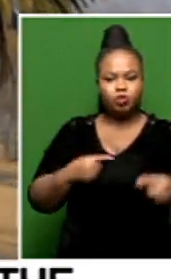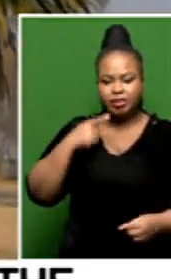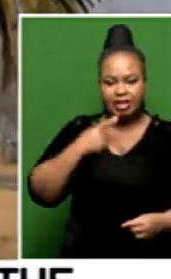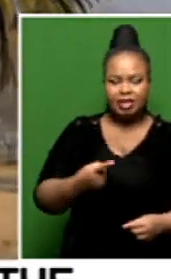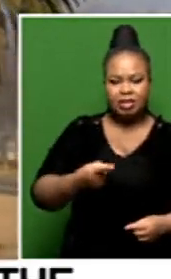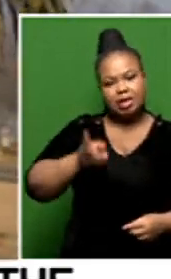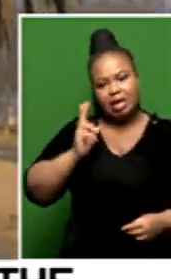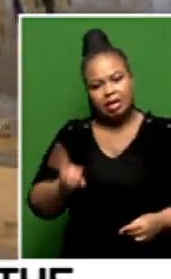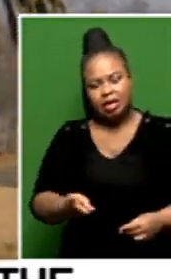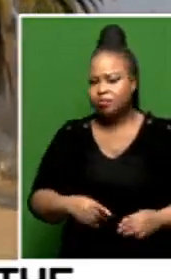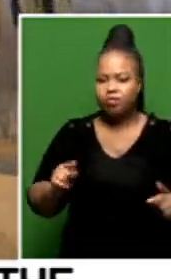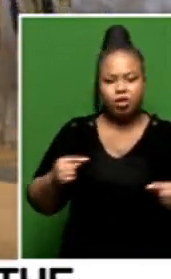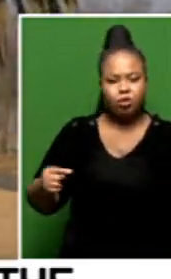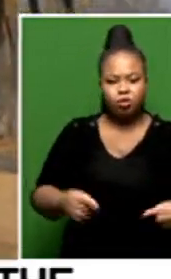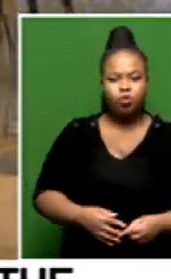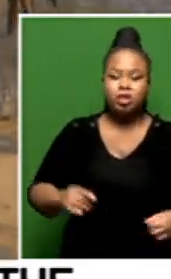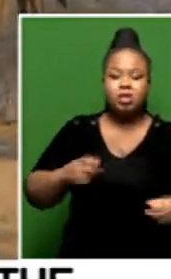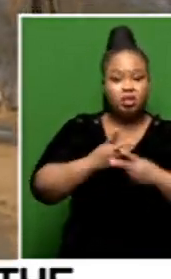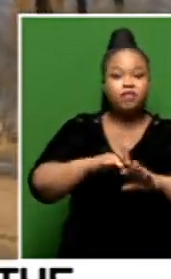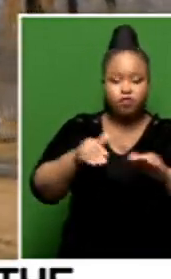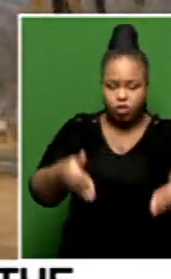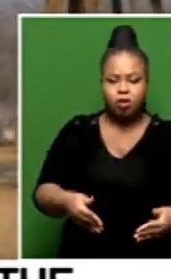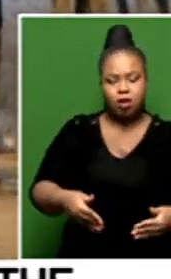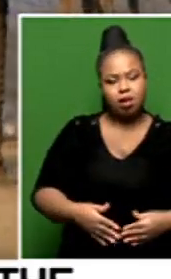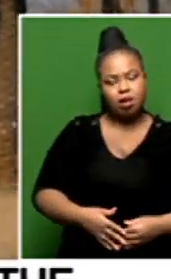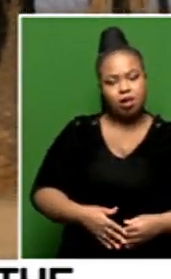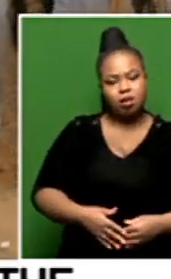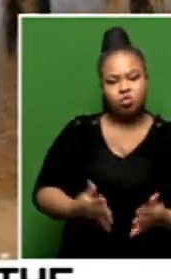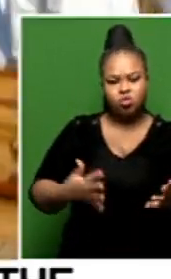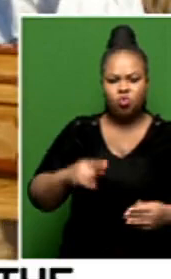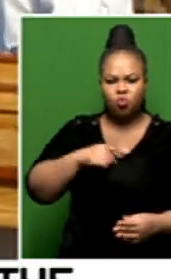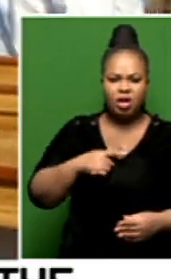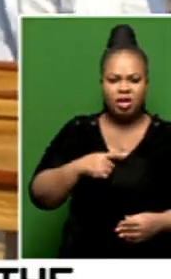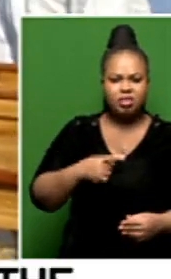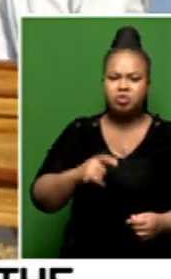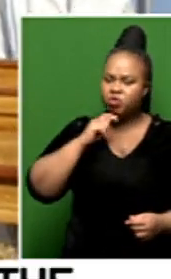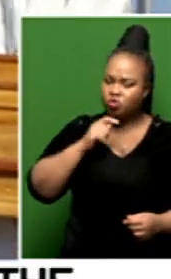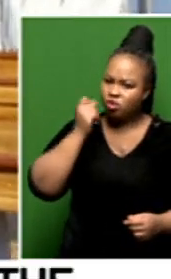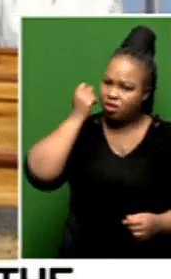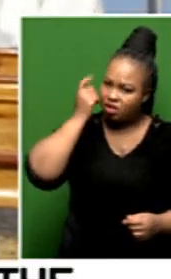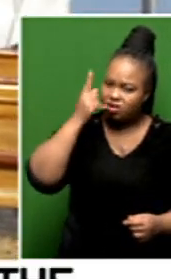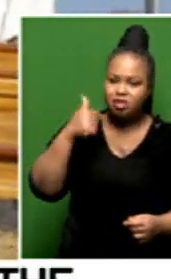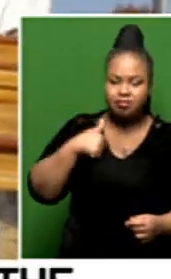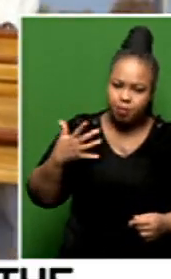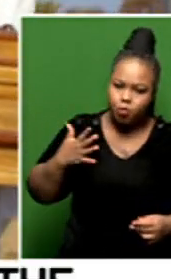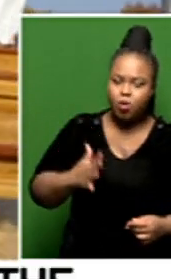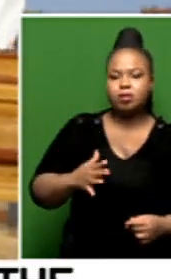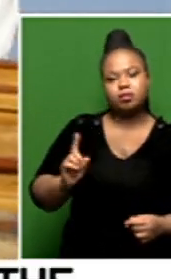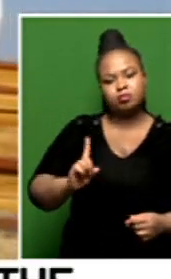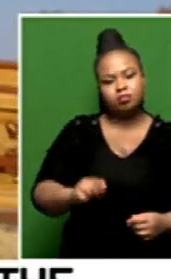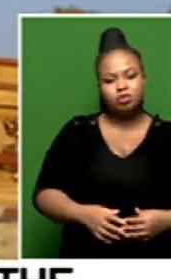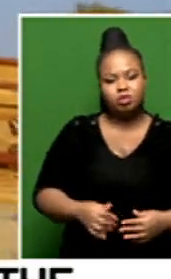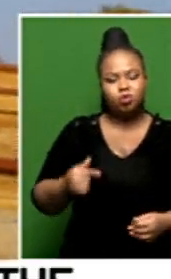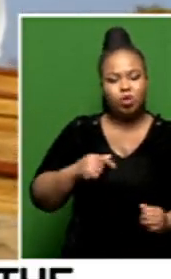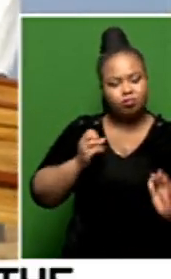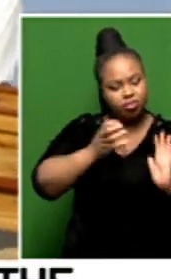have another take or anything like that. It's a funeral unfolding. And he was able to really understand what I really wanted. And he was